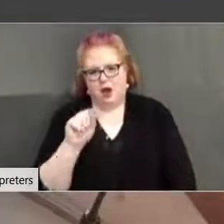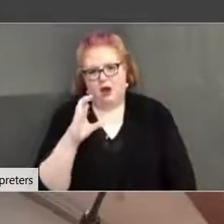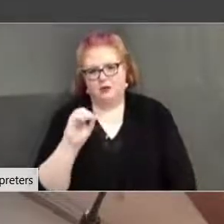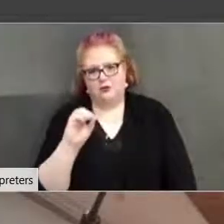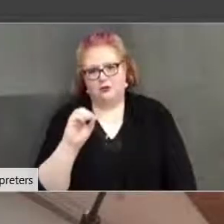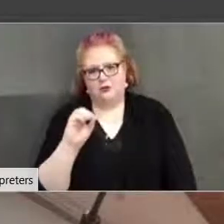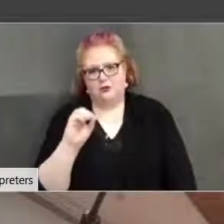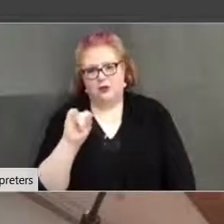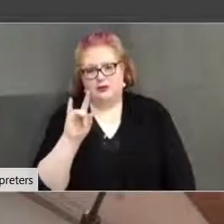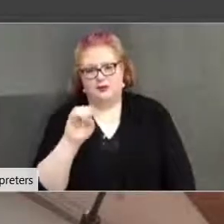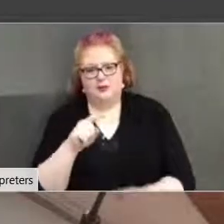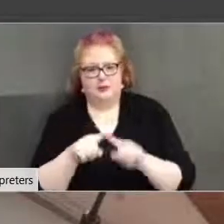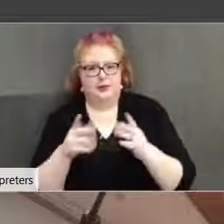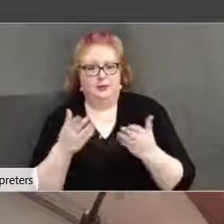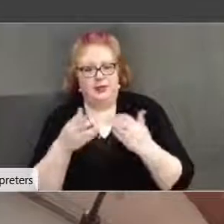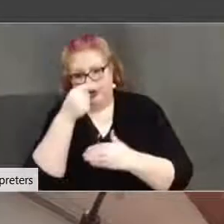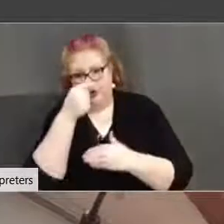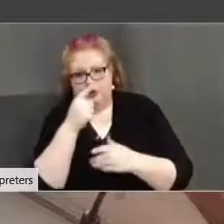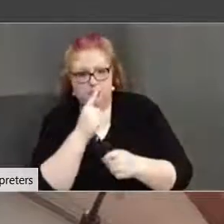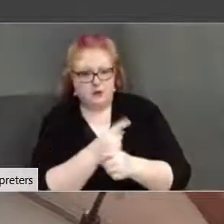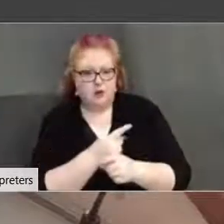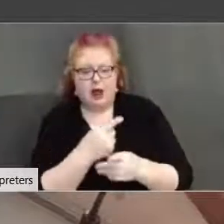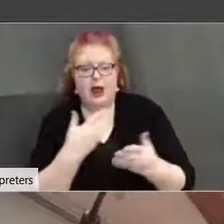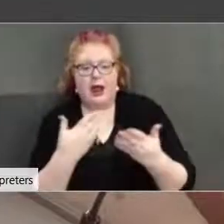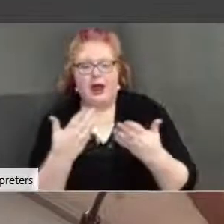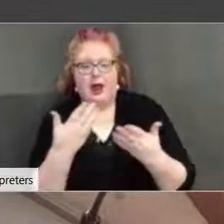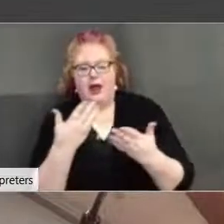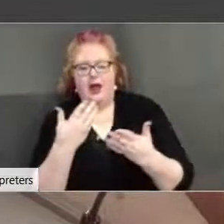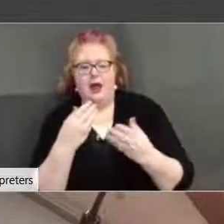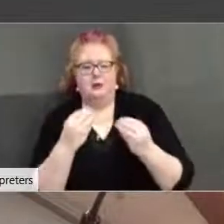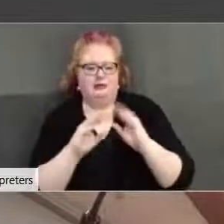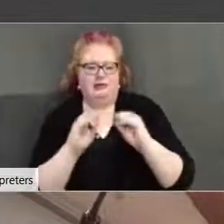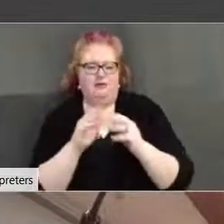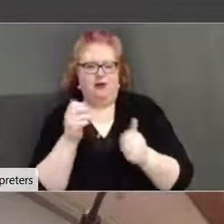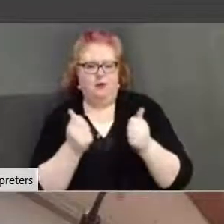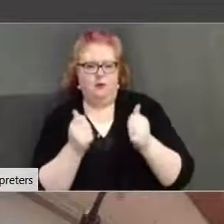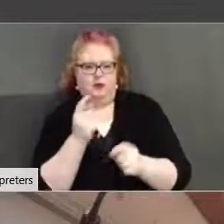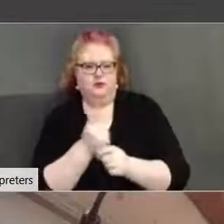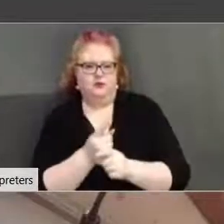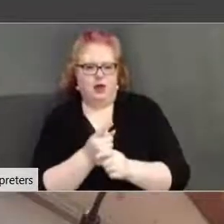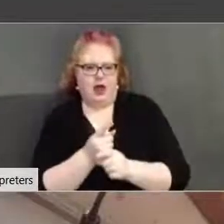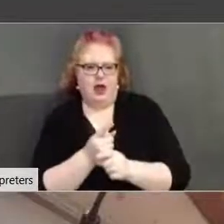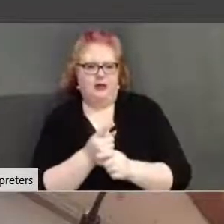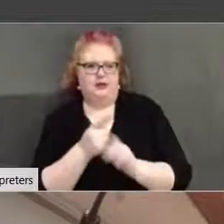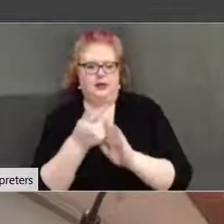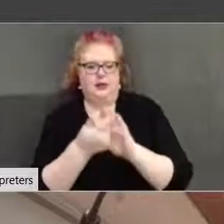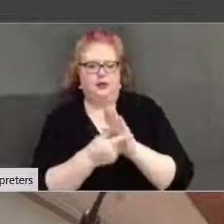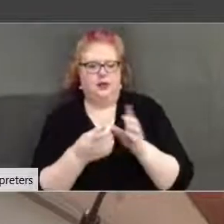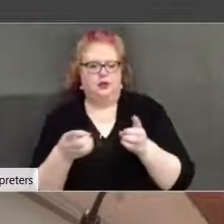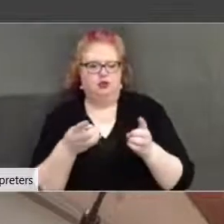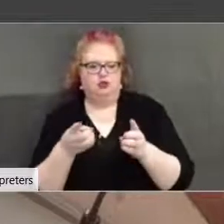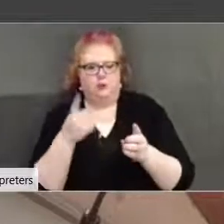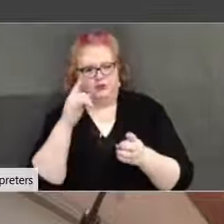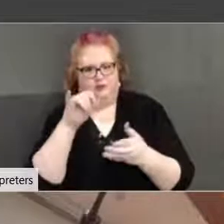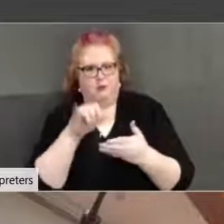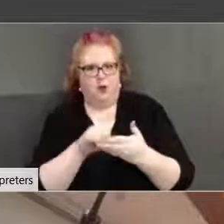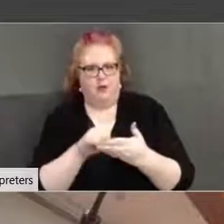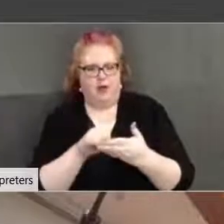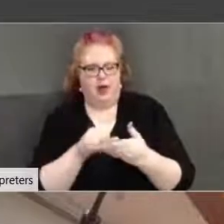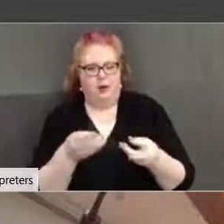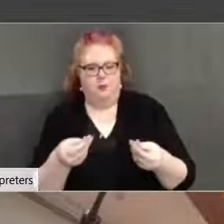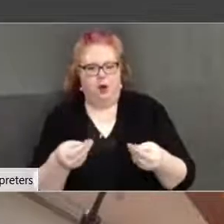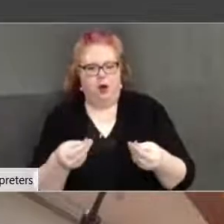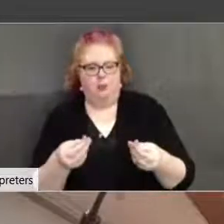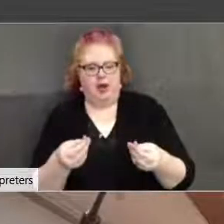Or maybe Google's wrong. I just wanted to clarify that we've got the right address and legal description of that piece of property. If